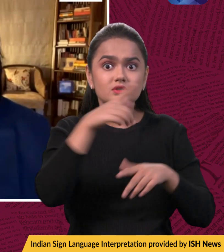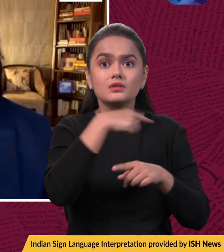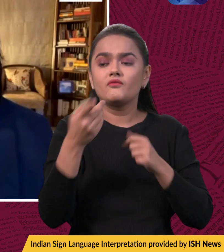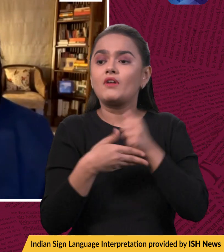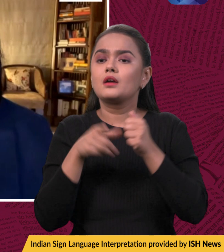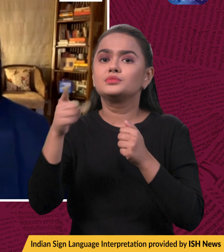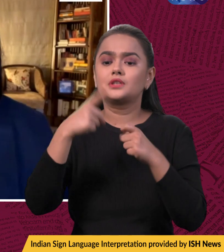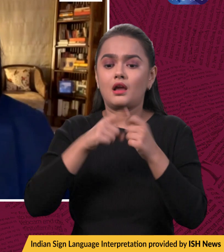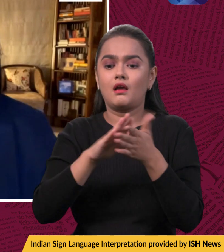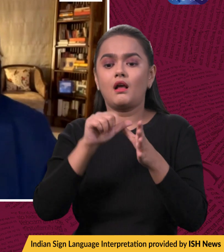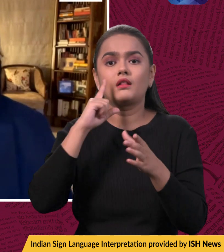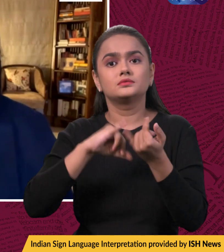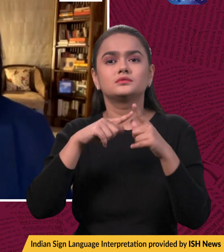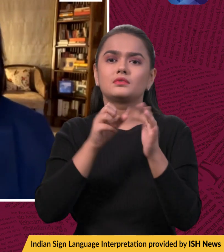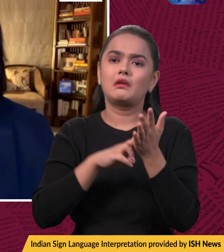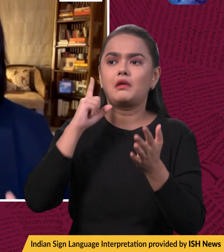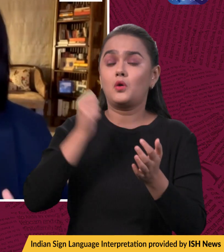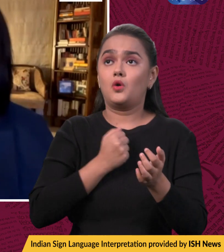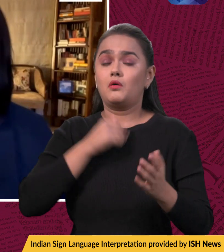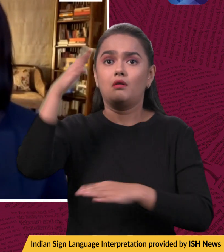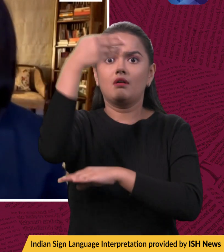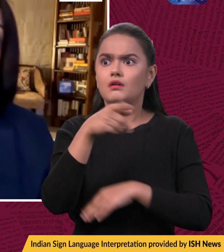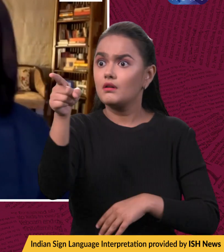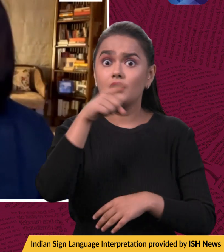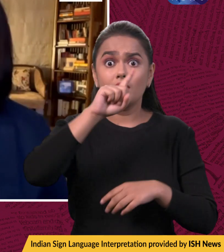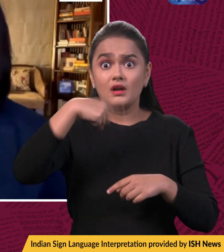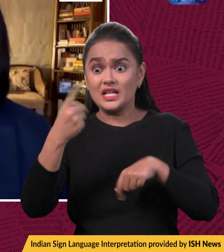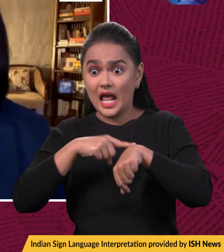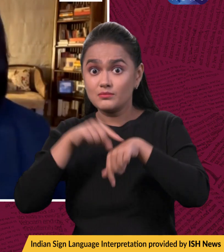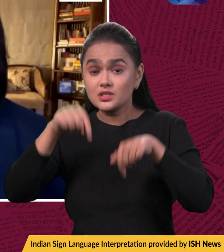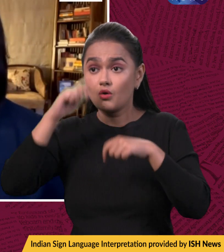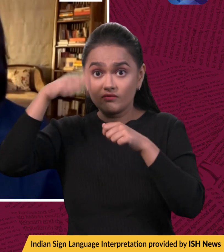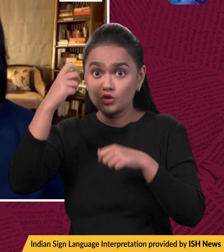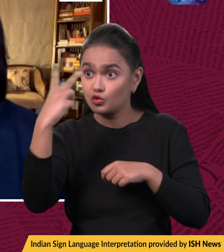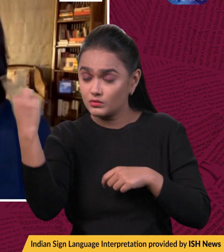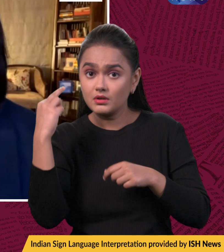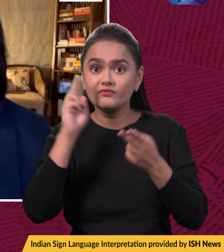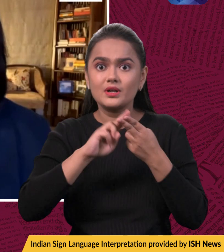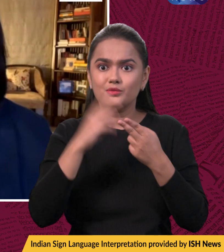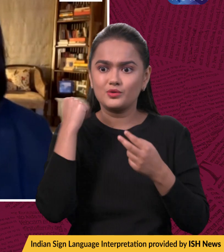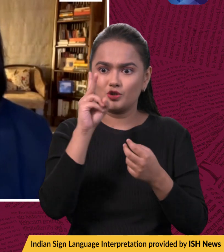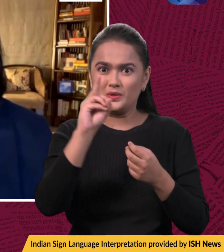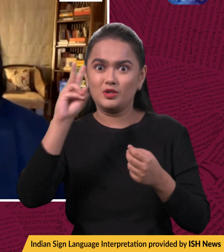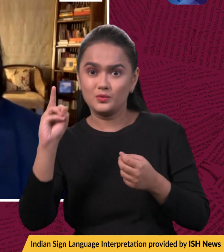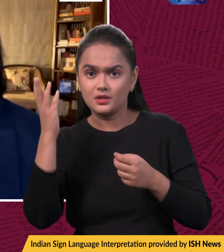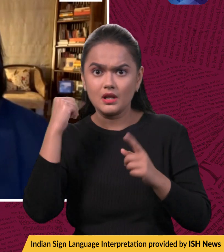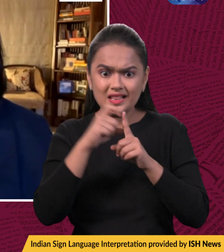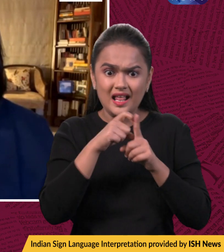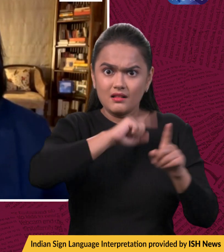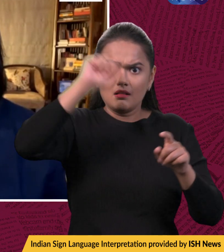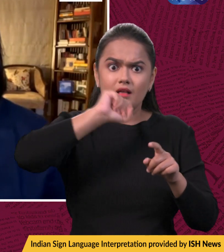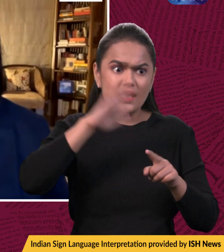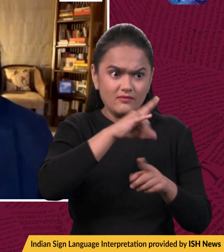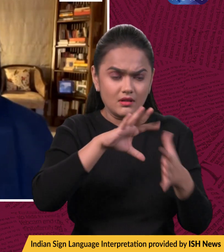farmers Khalistanis. Times Now has been asked to take down 2 videos dated February 2020 on the Delhi riots, in which the